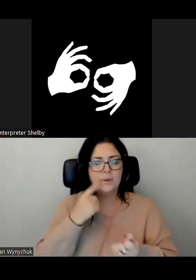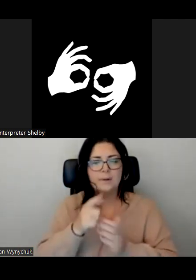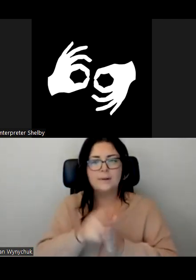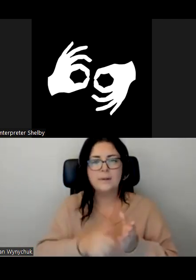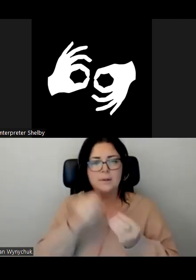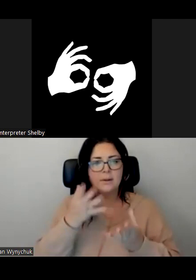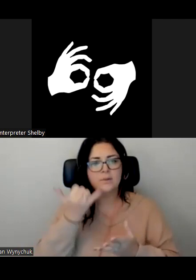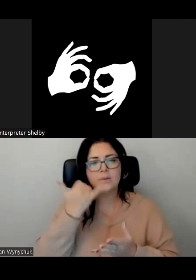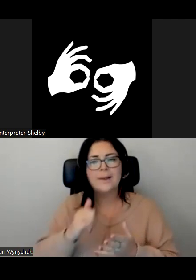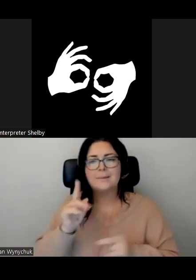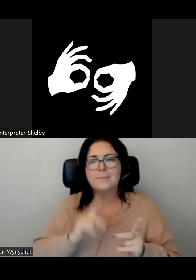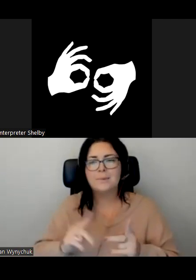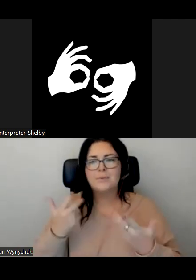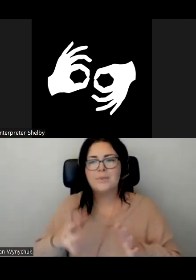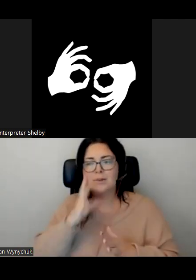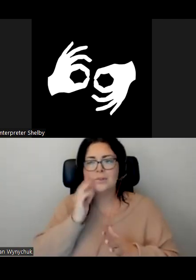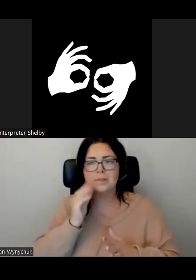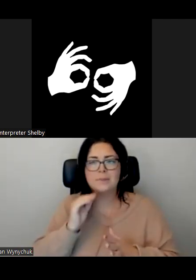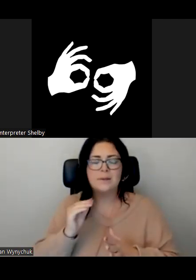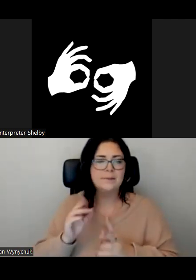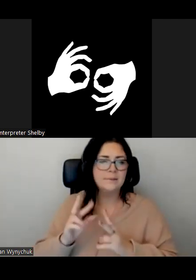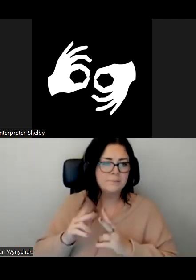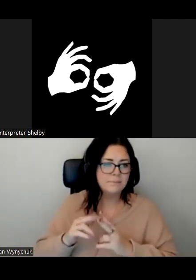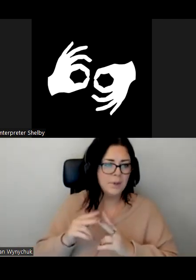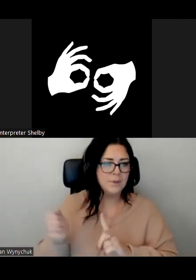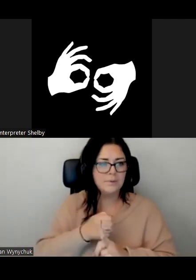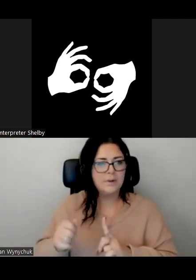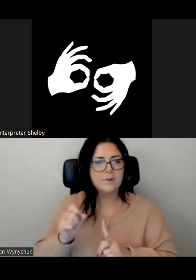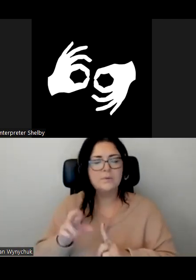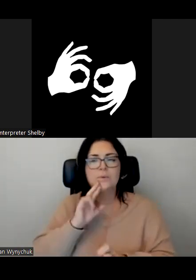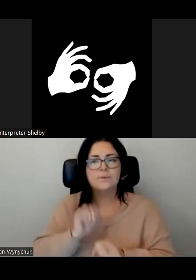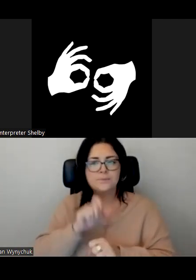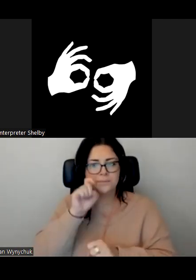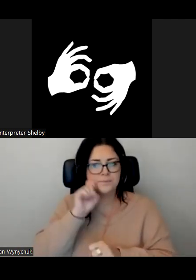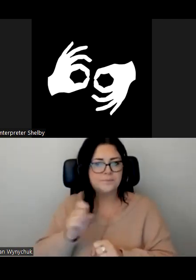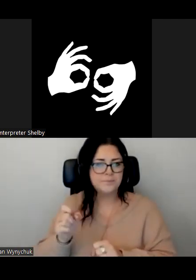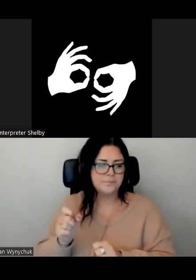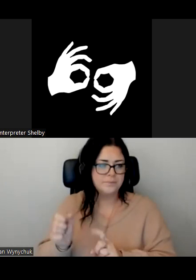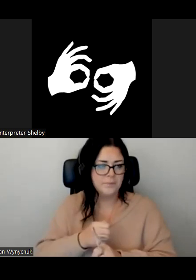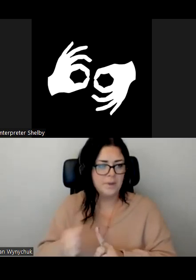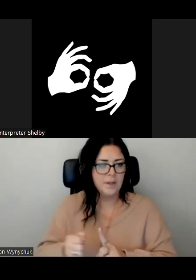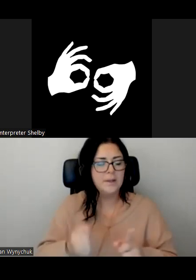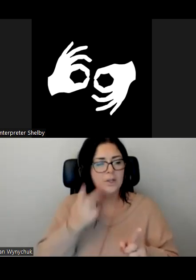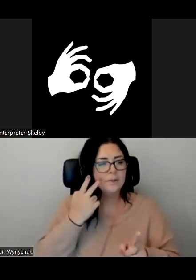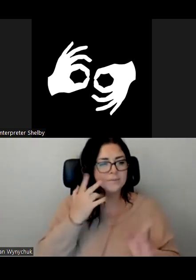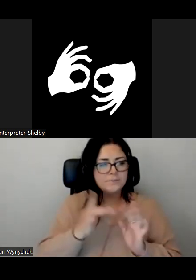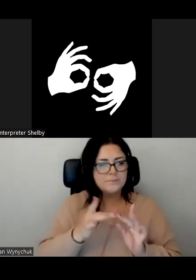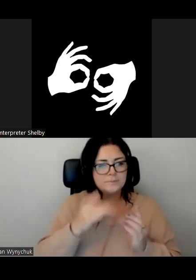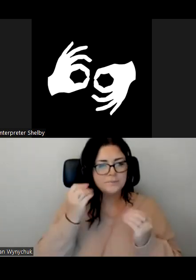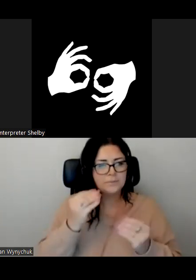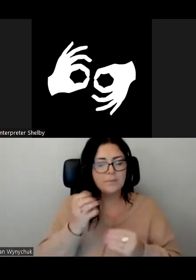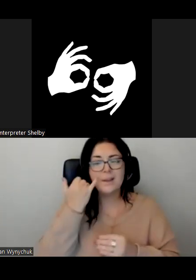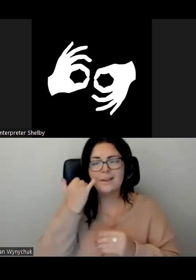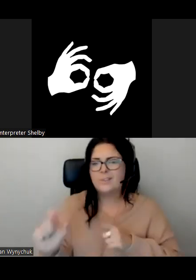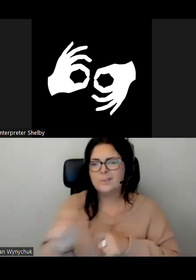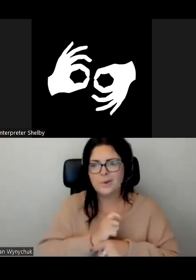of intimate partner violence and survivors of sexual violence. Their contact numbers are below, but if you call our